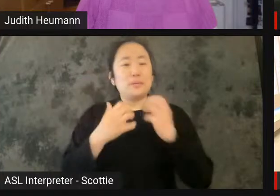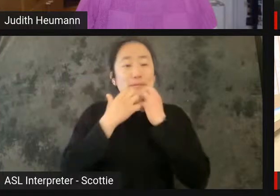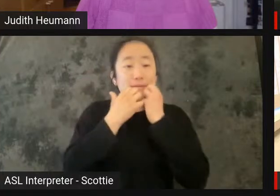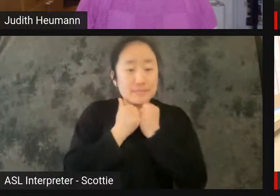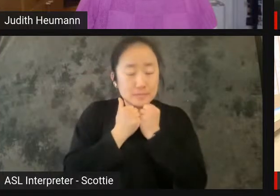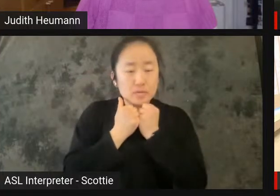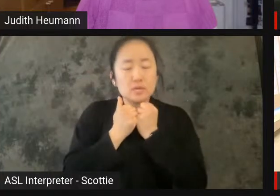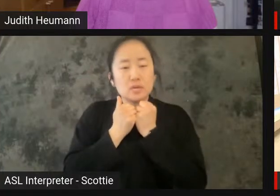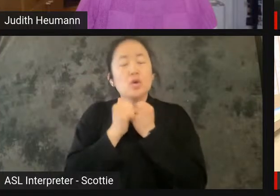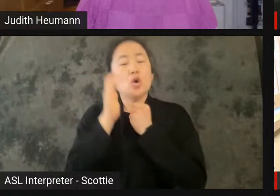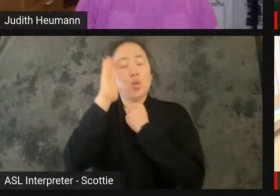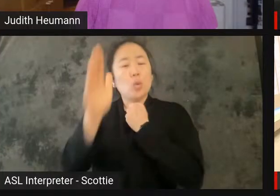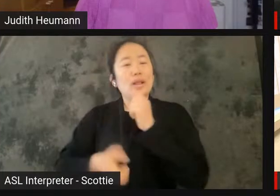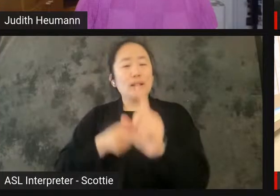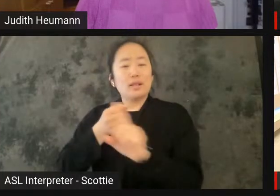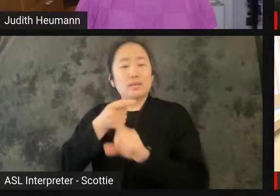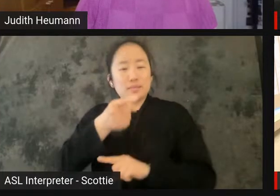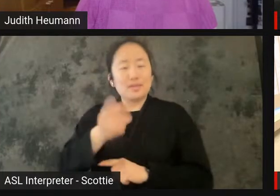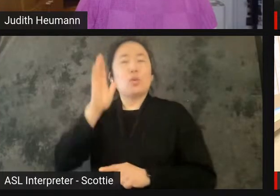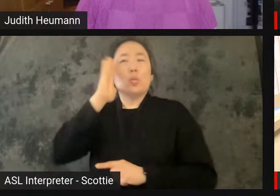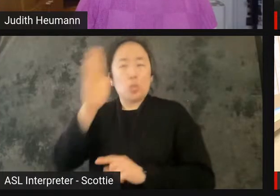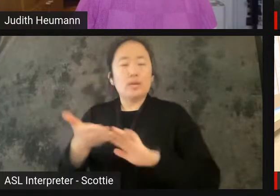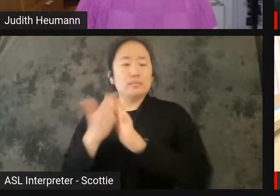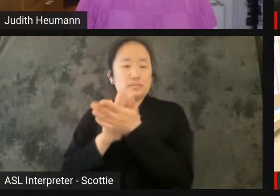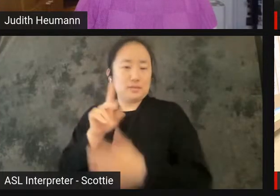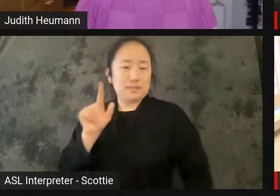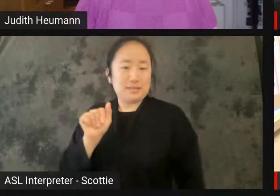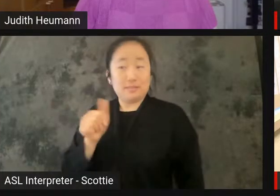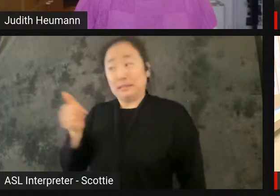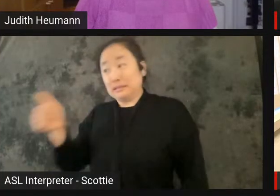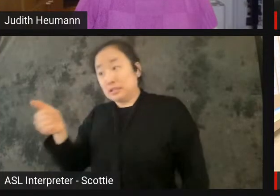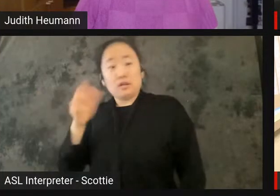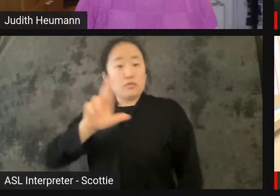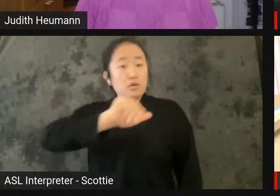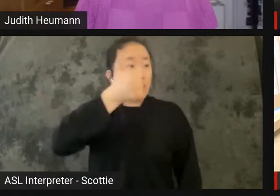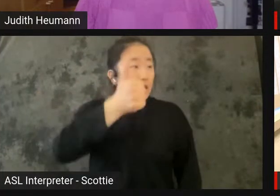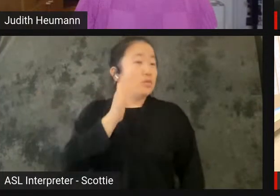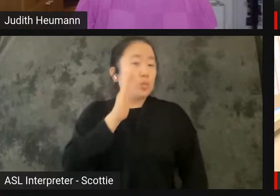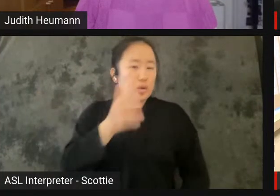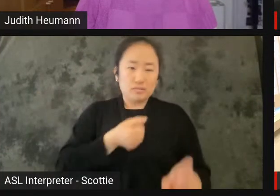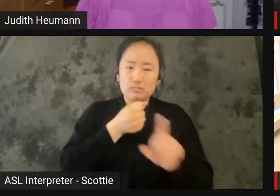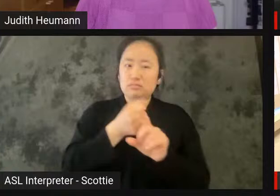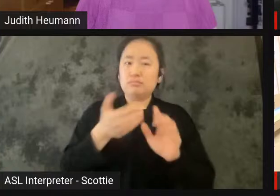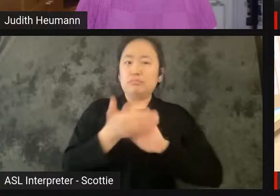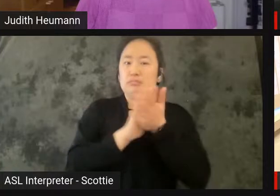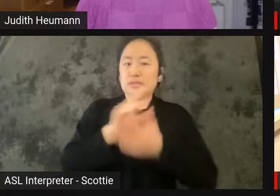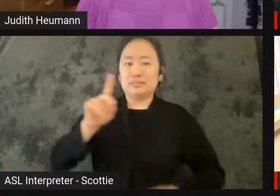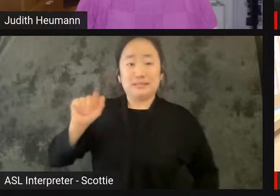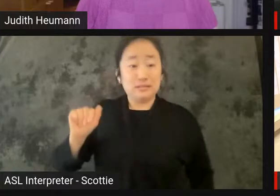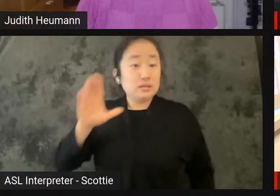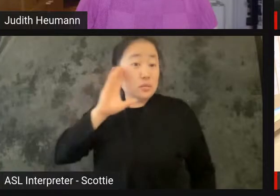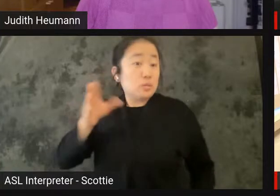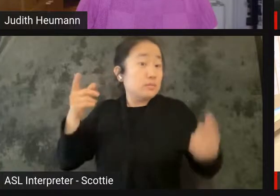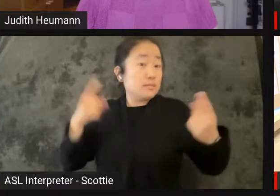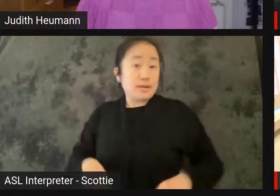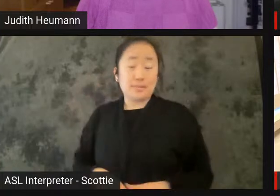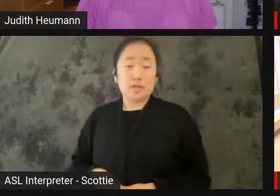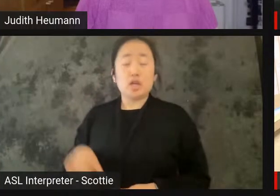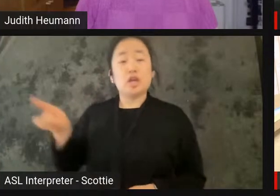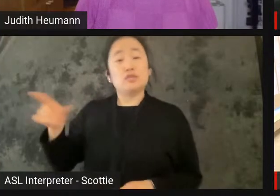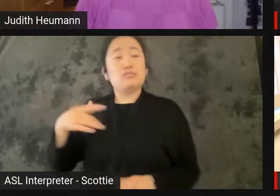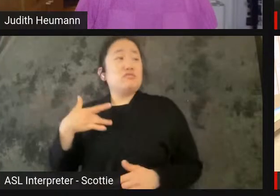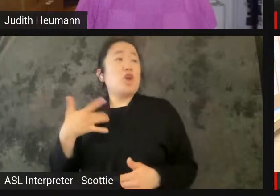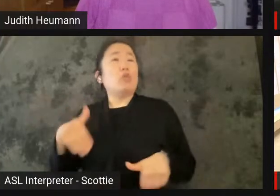or permanent disabilities. And if you're not doing anything about city planning in your